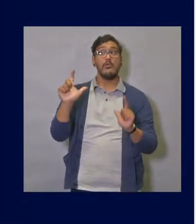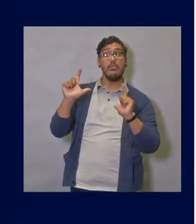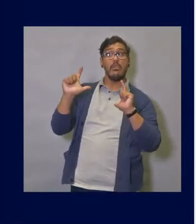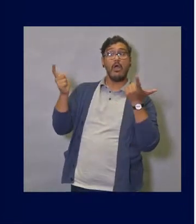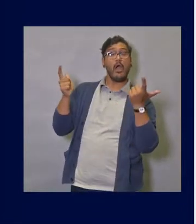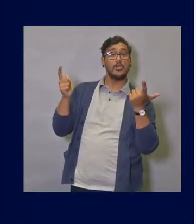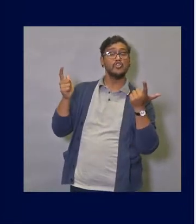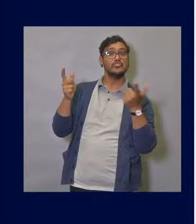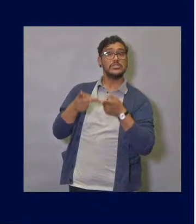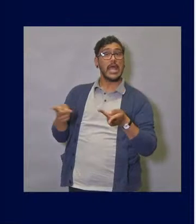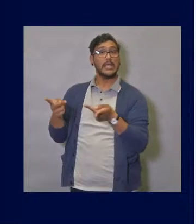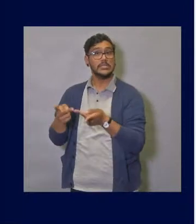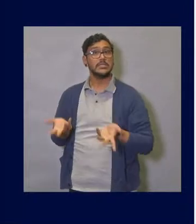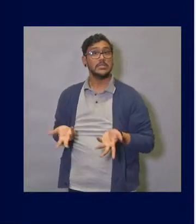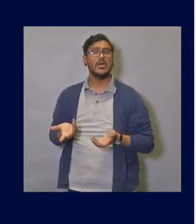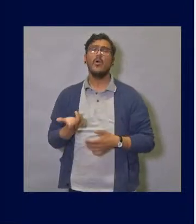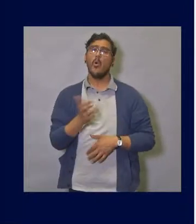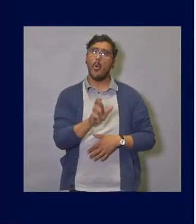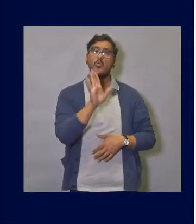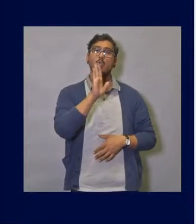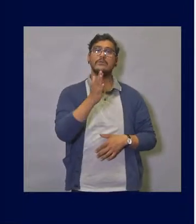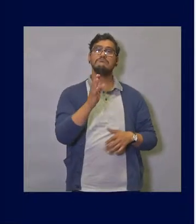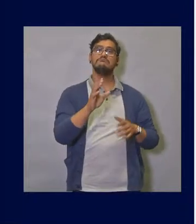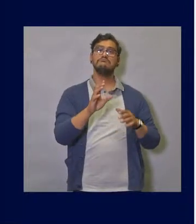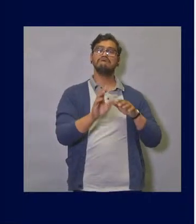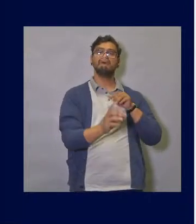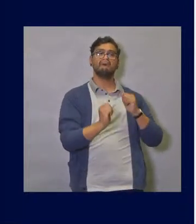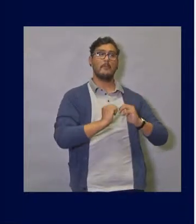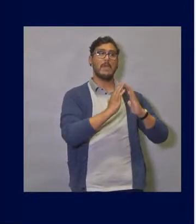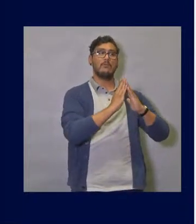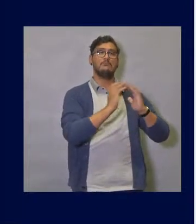or we'll be setting up pop-up vaccination